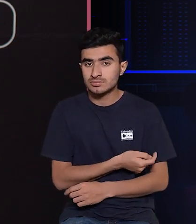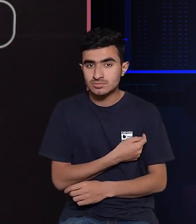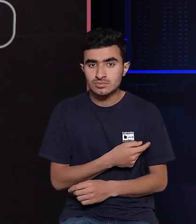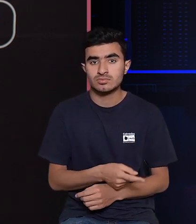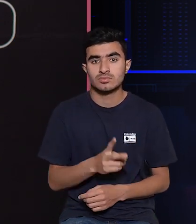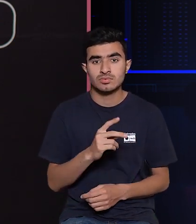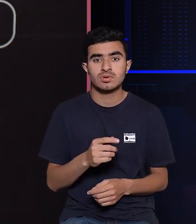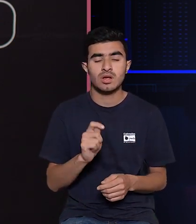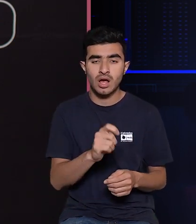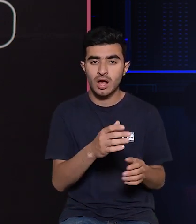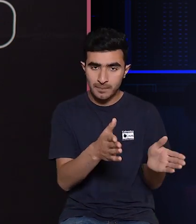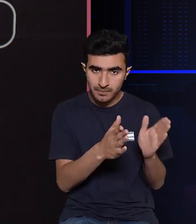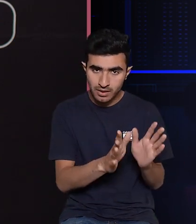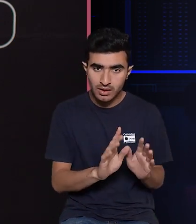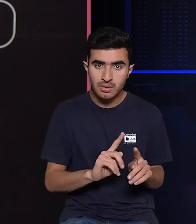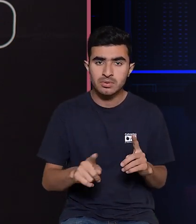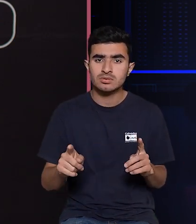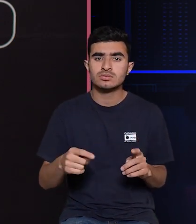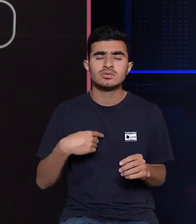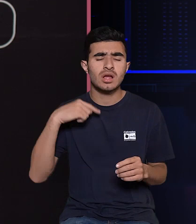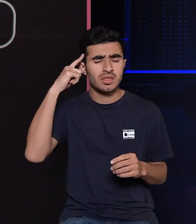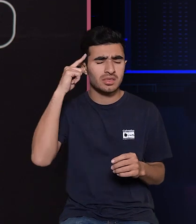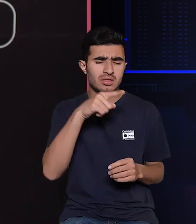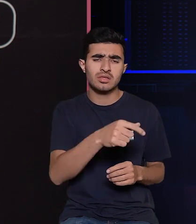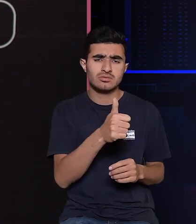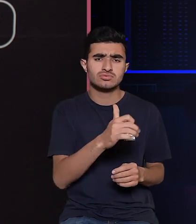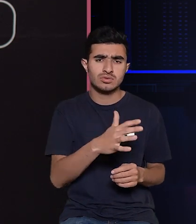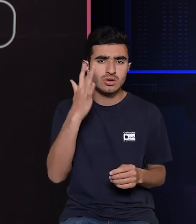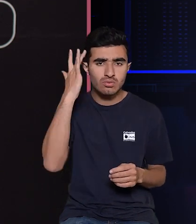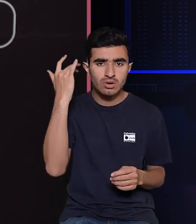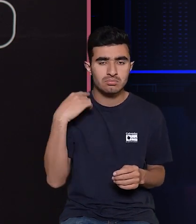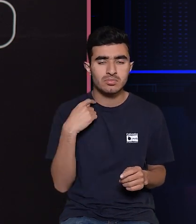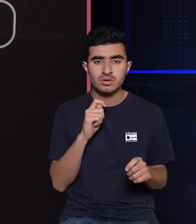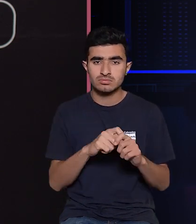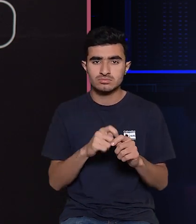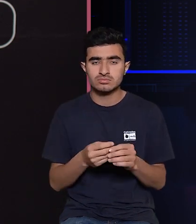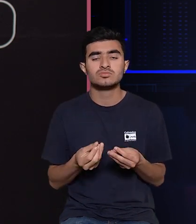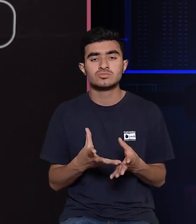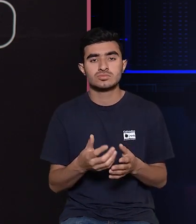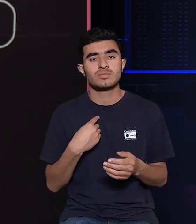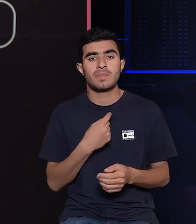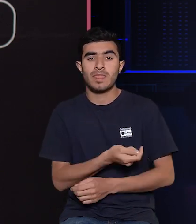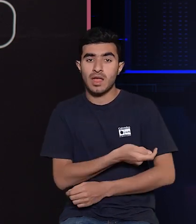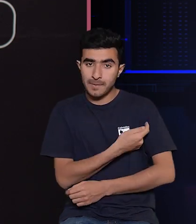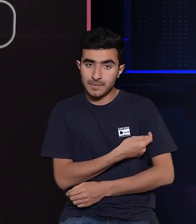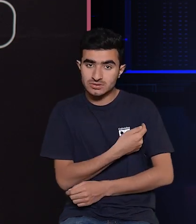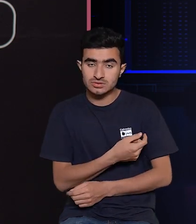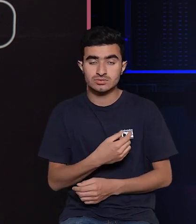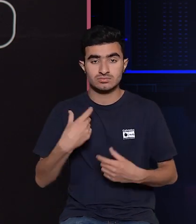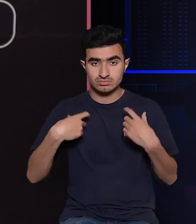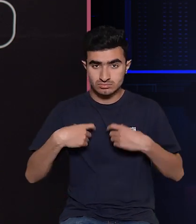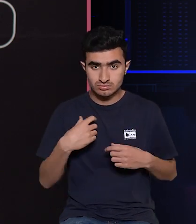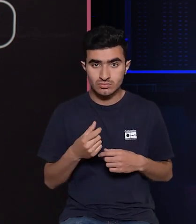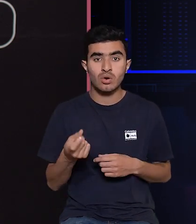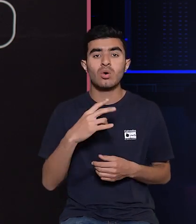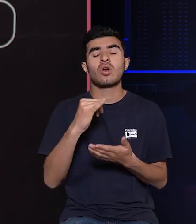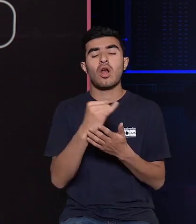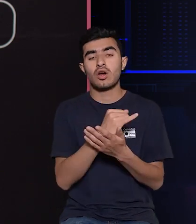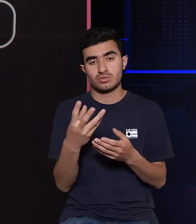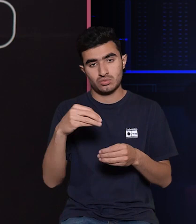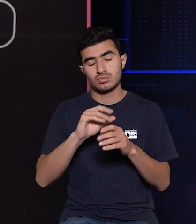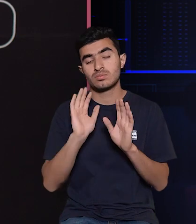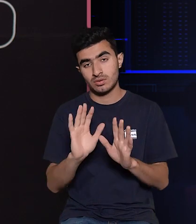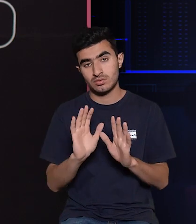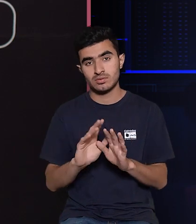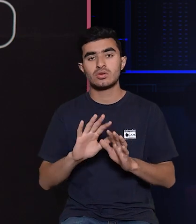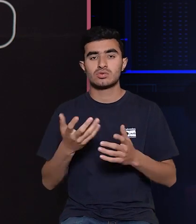medical, I think, aspect of things, but I think it's interesting because I operate at the intersection of art and medicine anyways. And so I